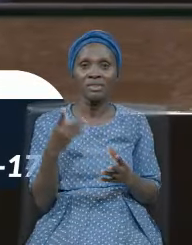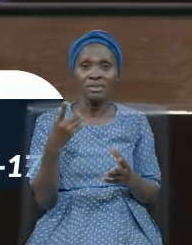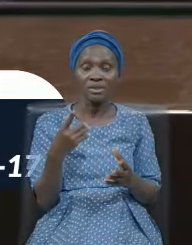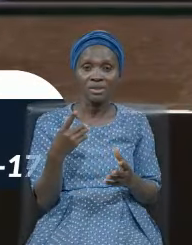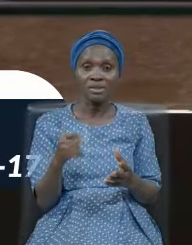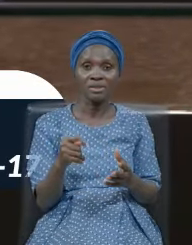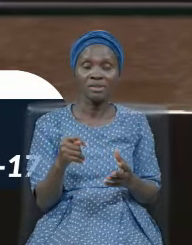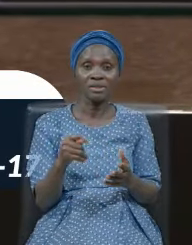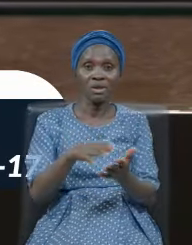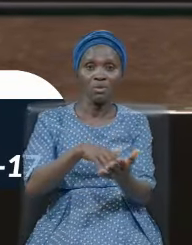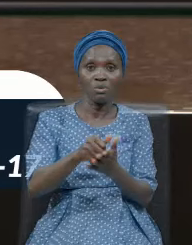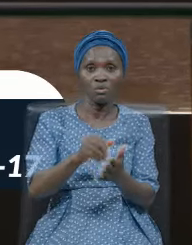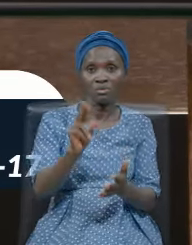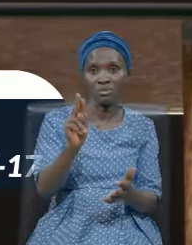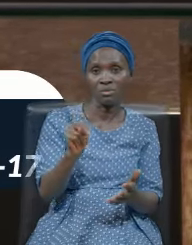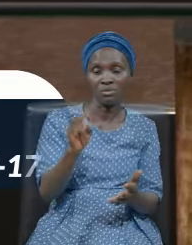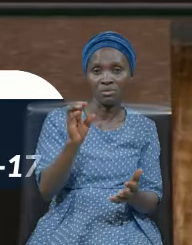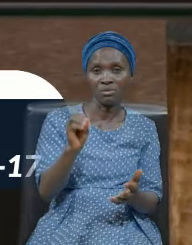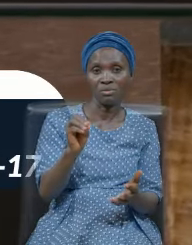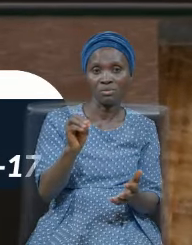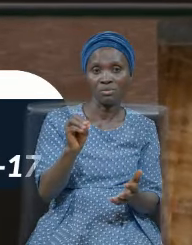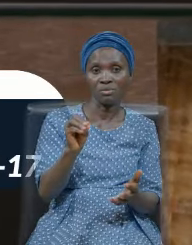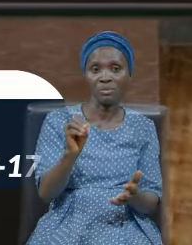is God. Do you fear him?